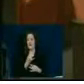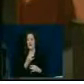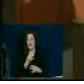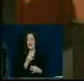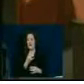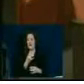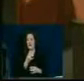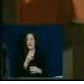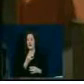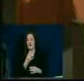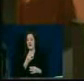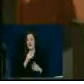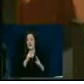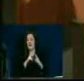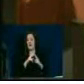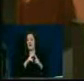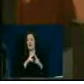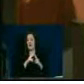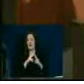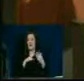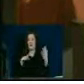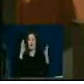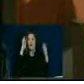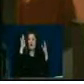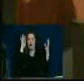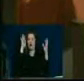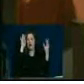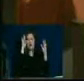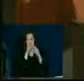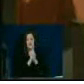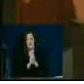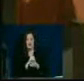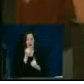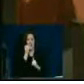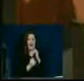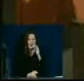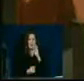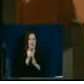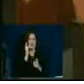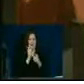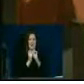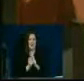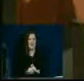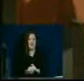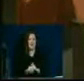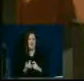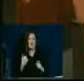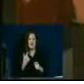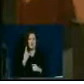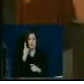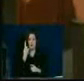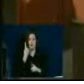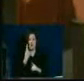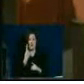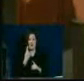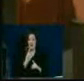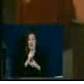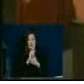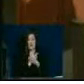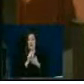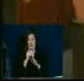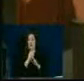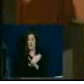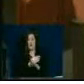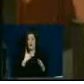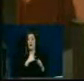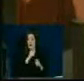that there was all this hoopla about last-minute changes, because a week of time we really should have had all that